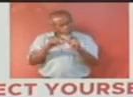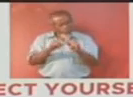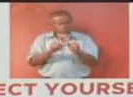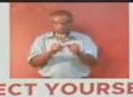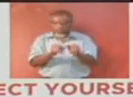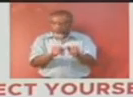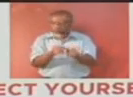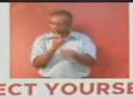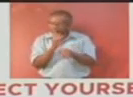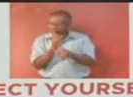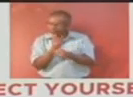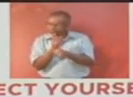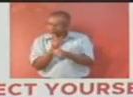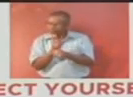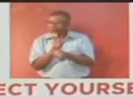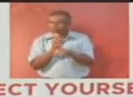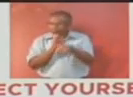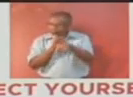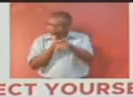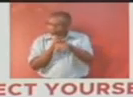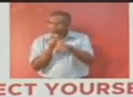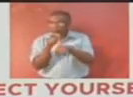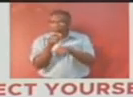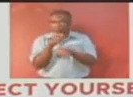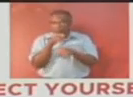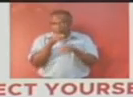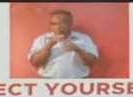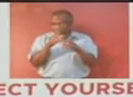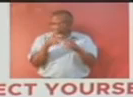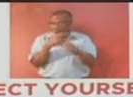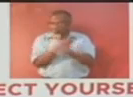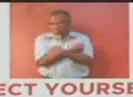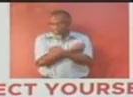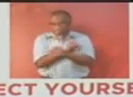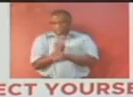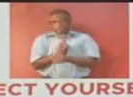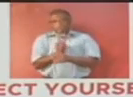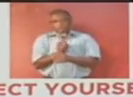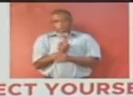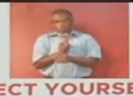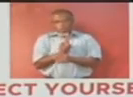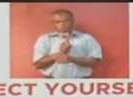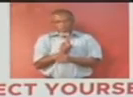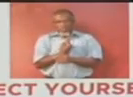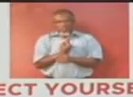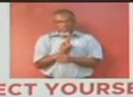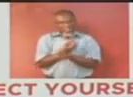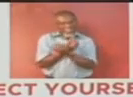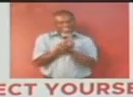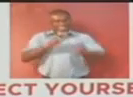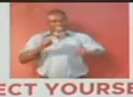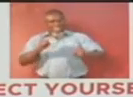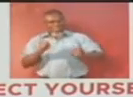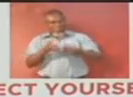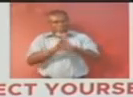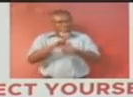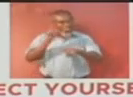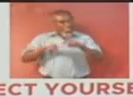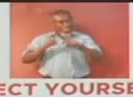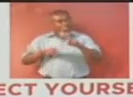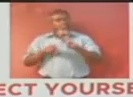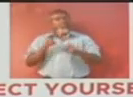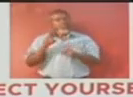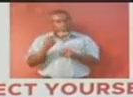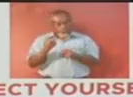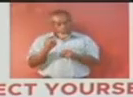again the importance of knowing that the vaccination by itself doesn't make you COVID-proof, but it does reduce your risk of severe